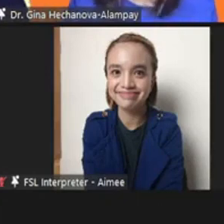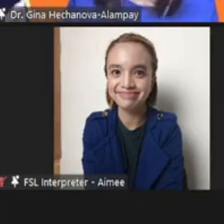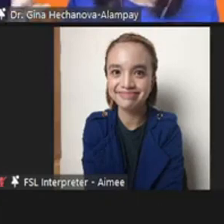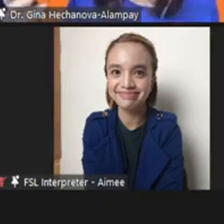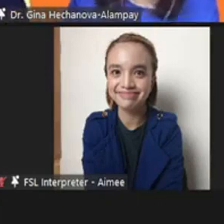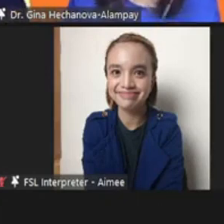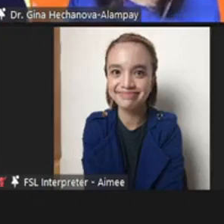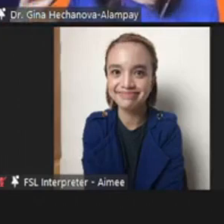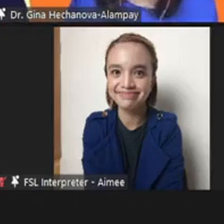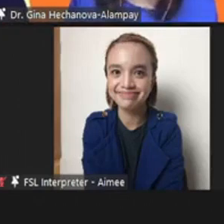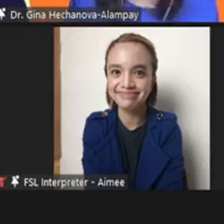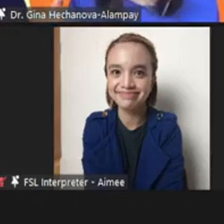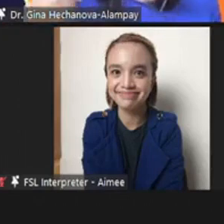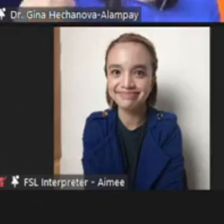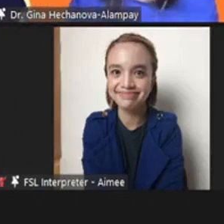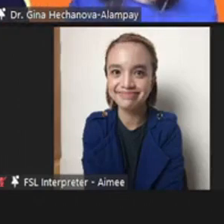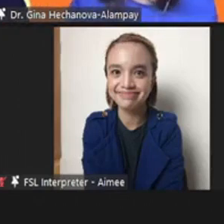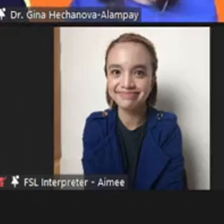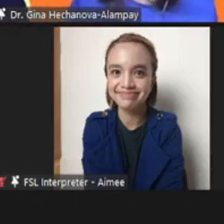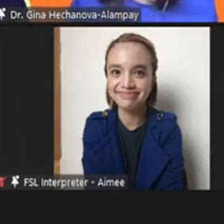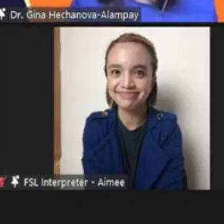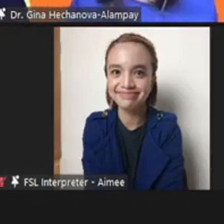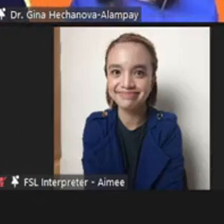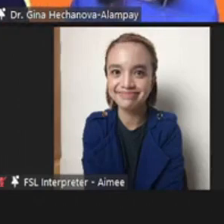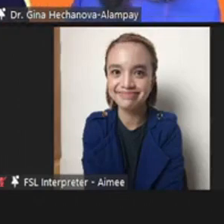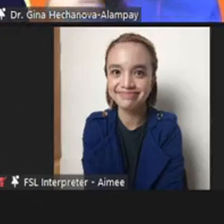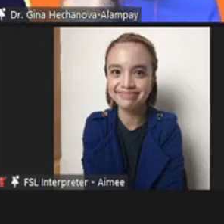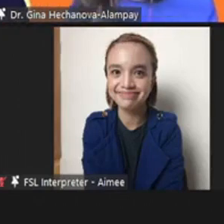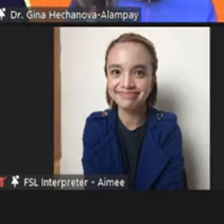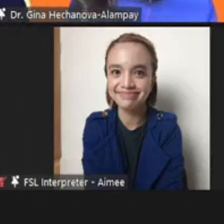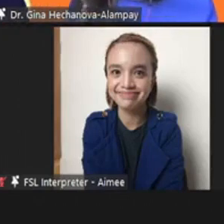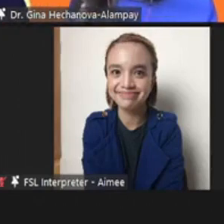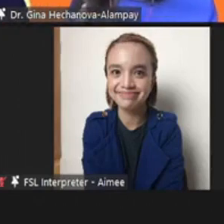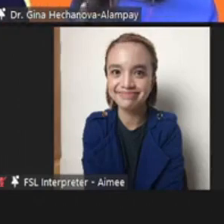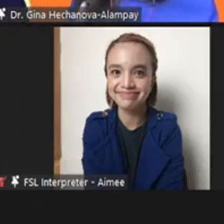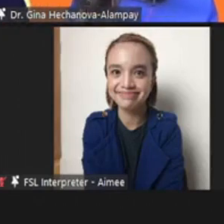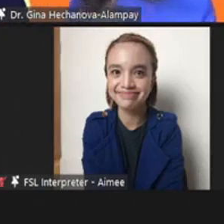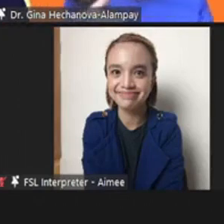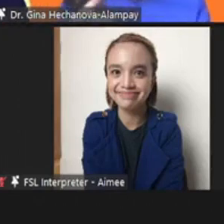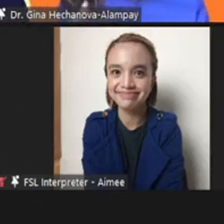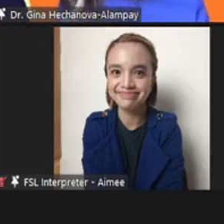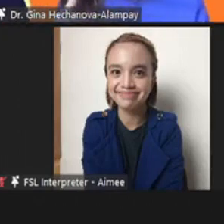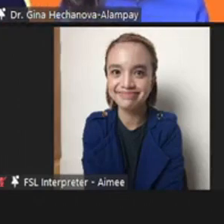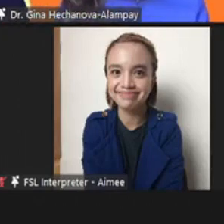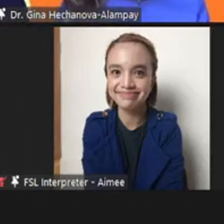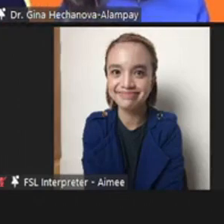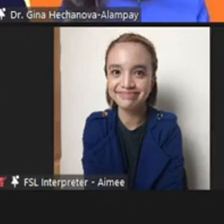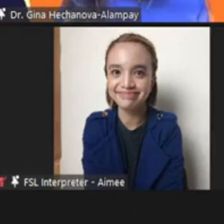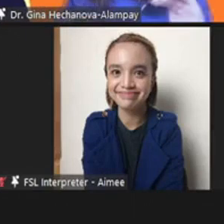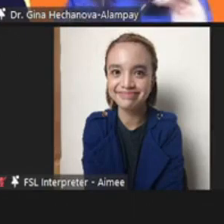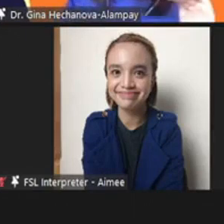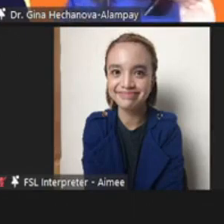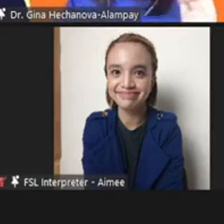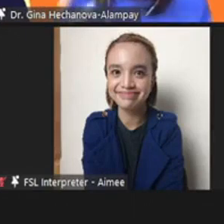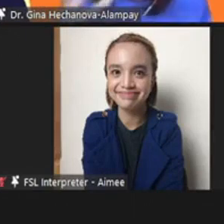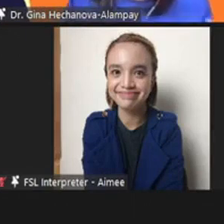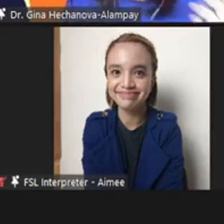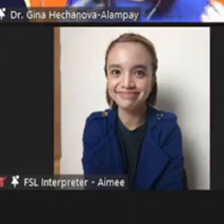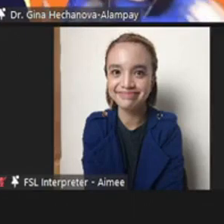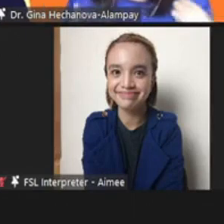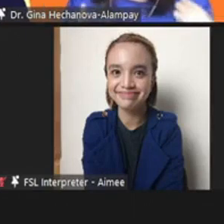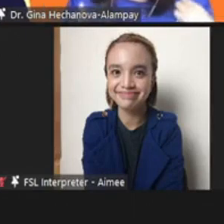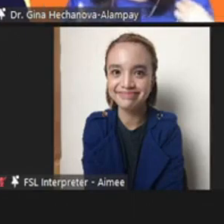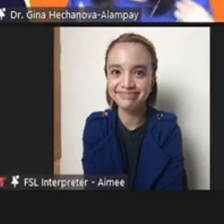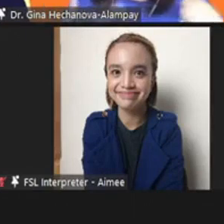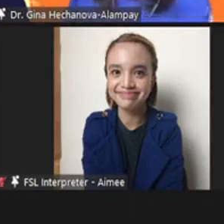thrive amidst difficult situations. So ang Filipino nga ba naturally resilient?